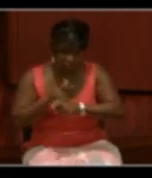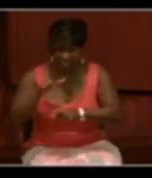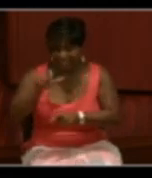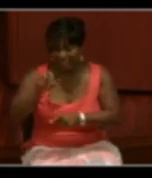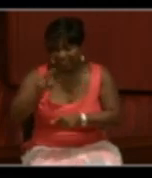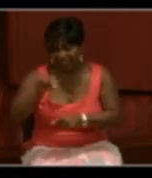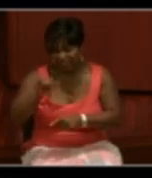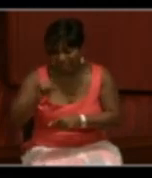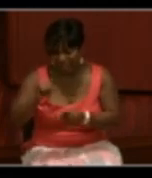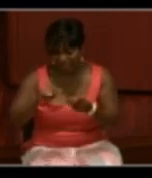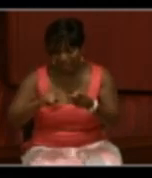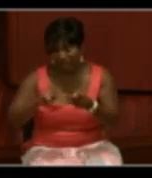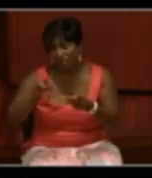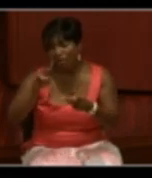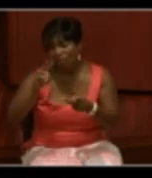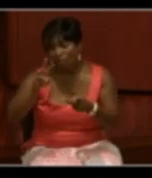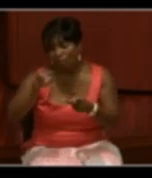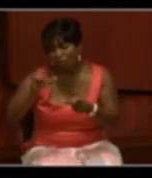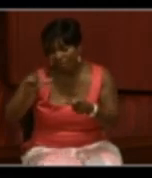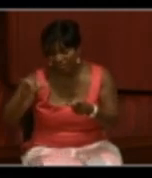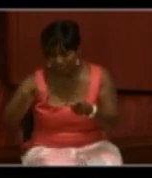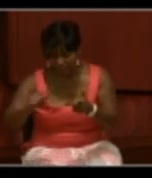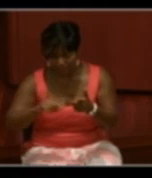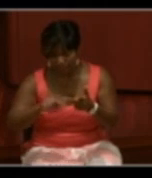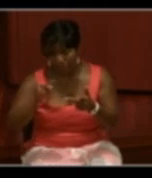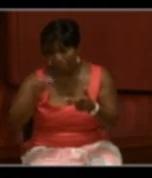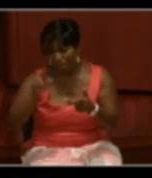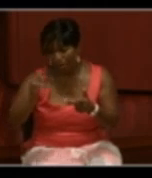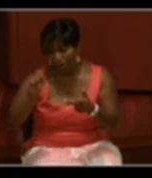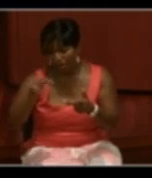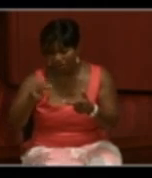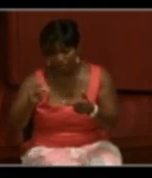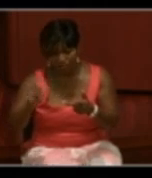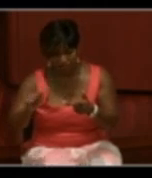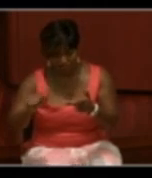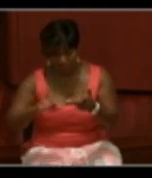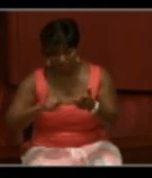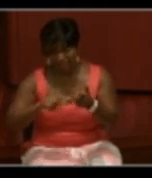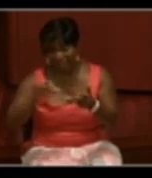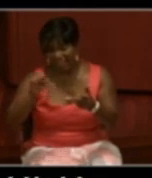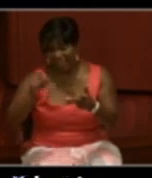Levi, Willis, Armstead, Martha Ann, and Esther Nash. Okay.